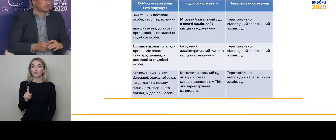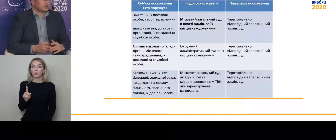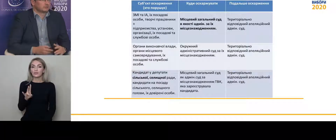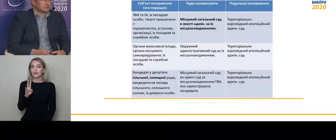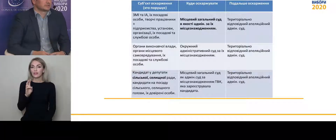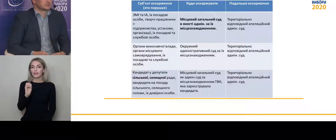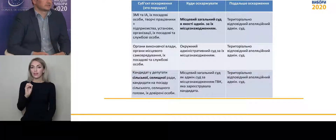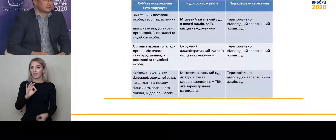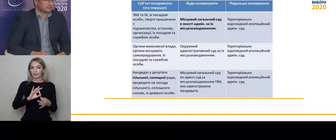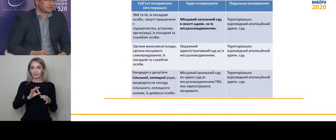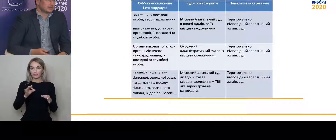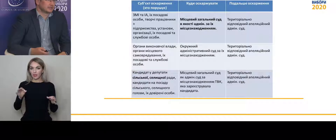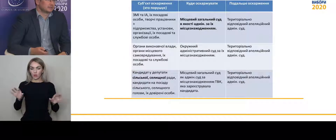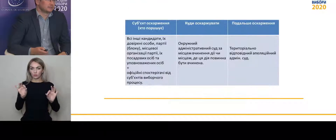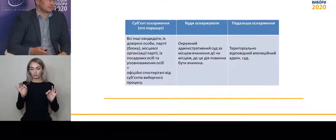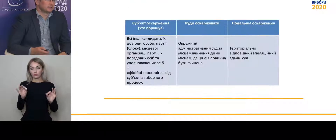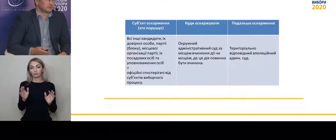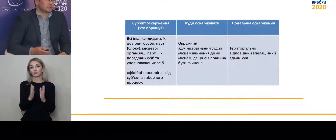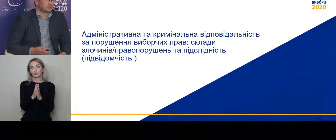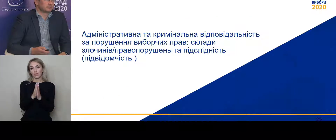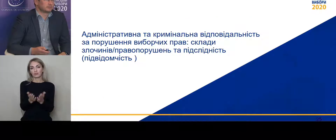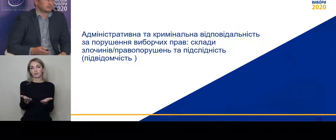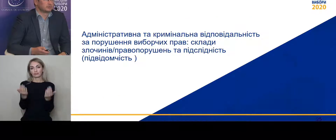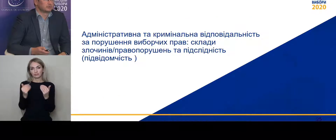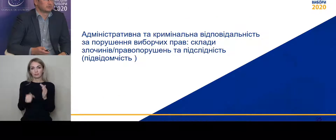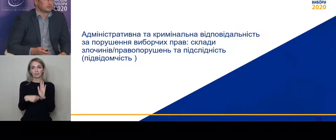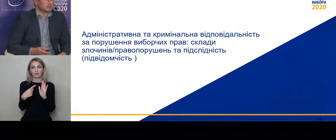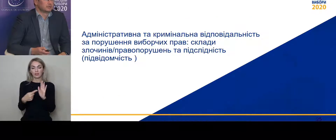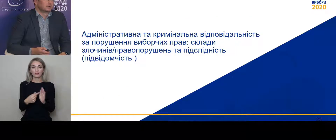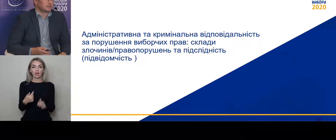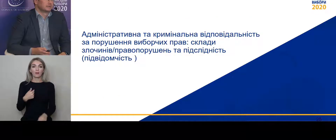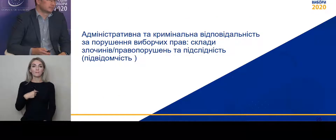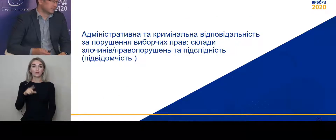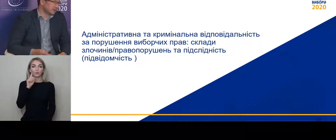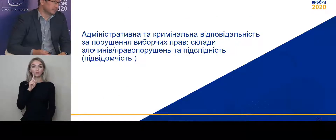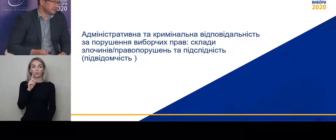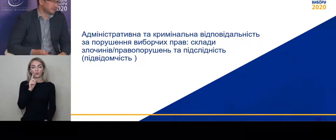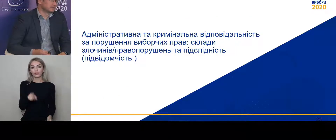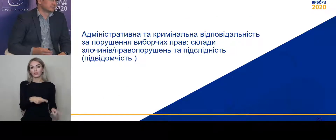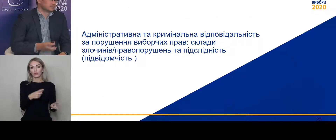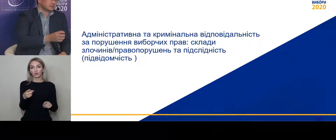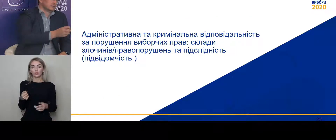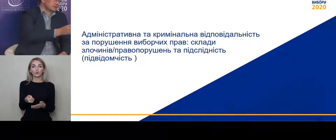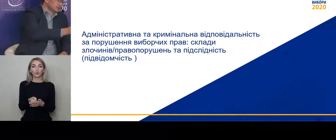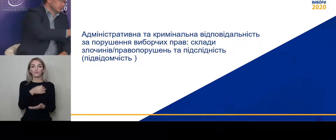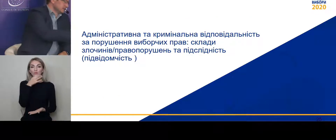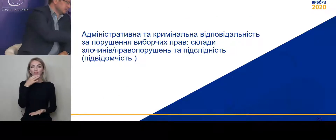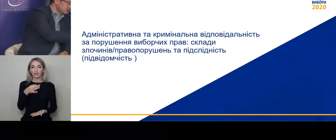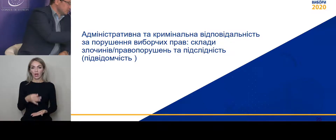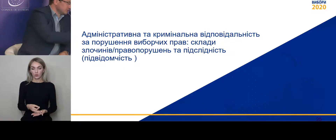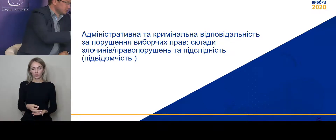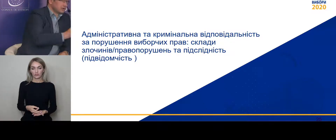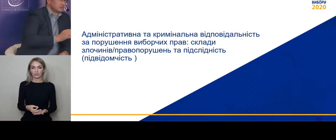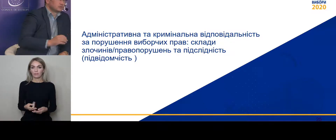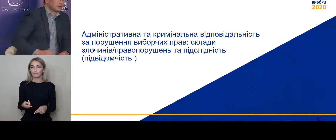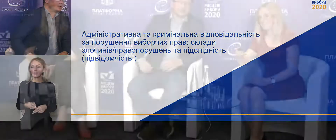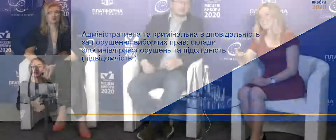if something was not discussed in detail, please ask questions. And we are moving over to